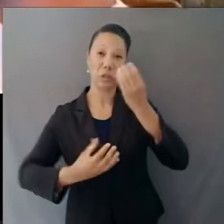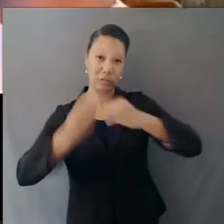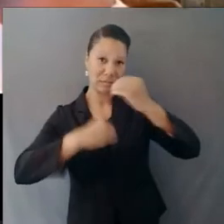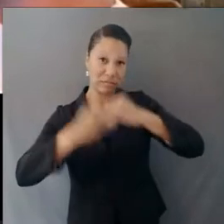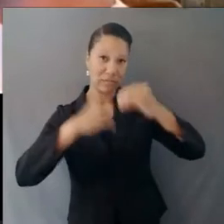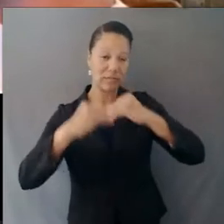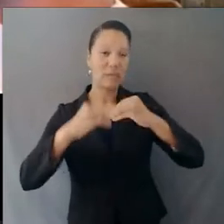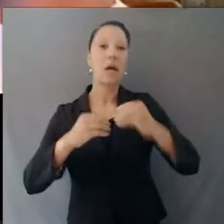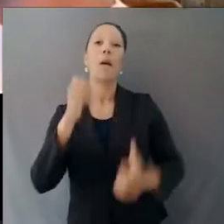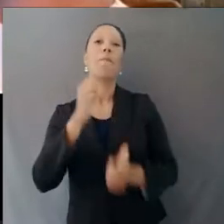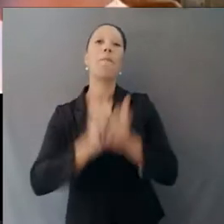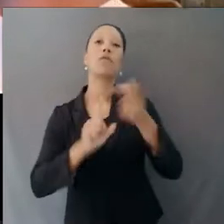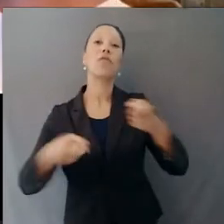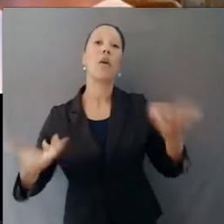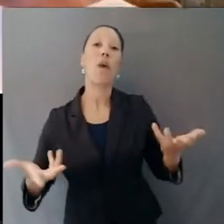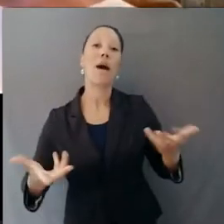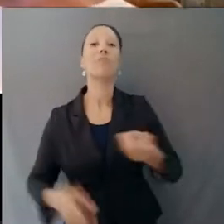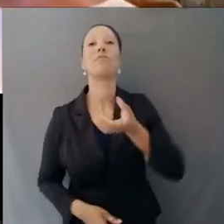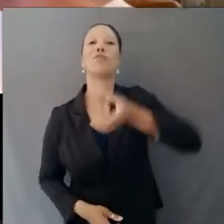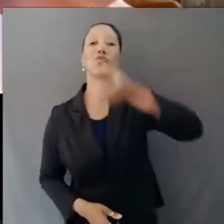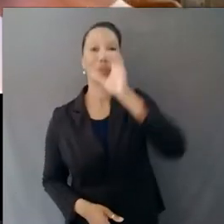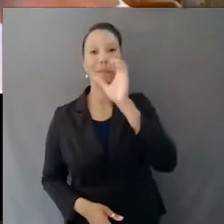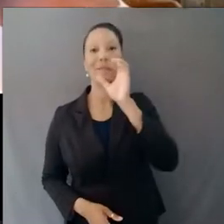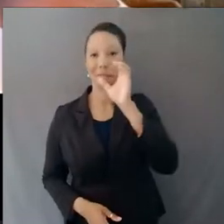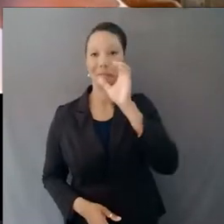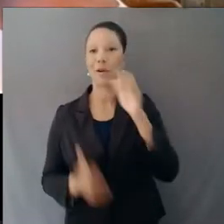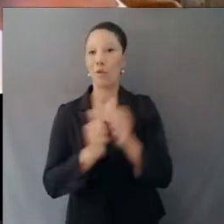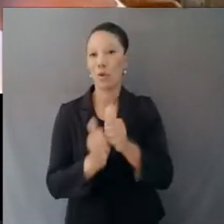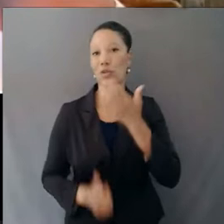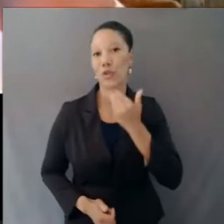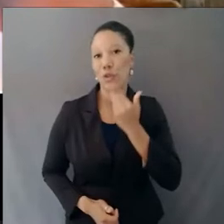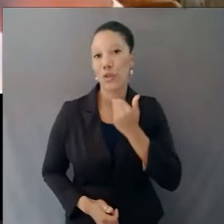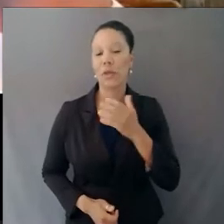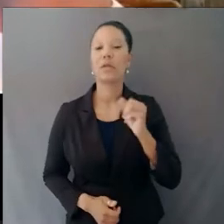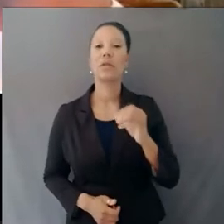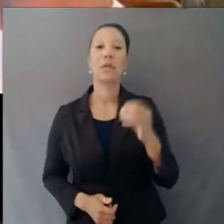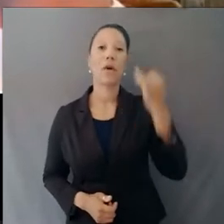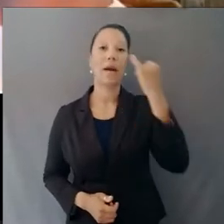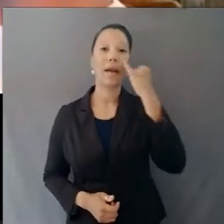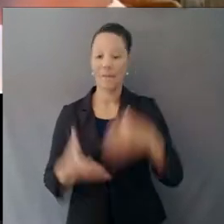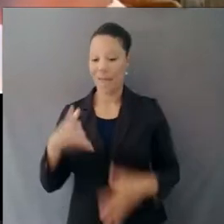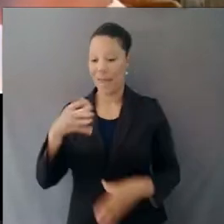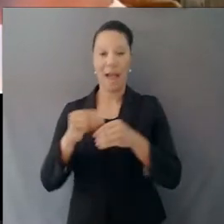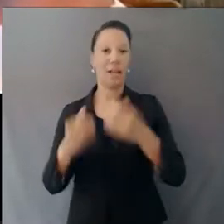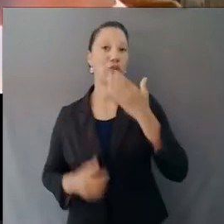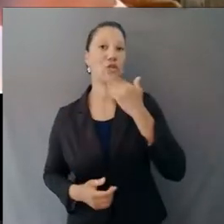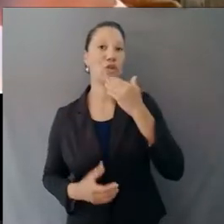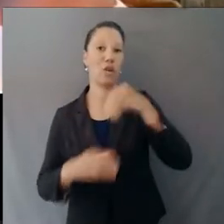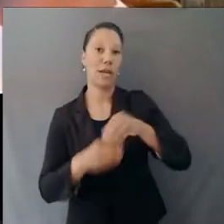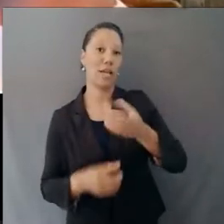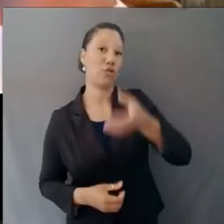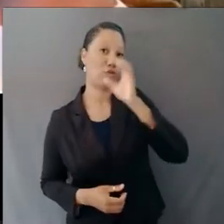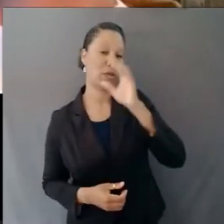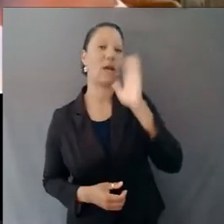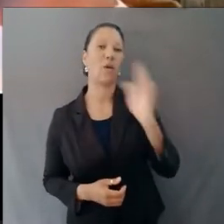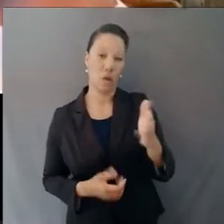diet is from their beverages, sugar-sweetened beverages. So anything that's added sugar in our beverages is going to give us a